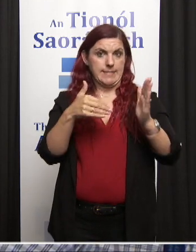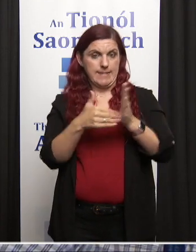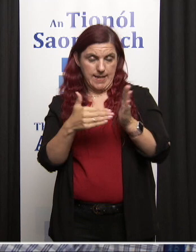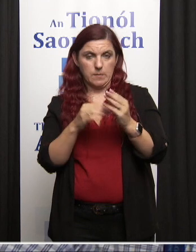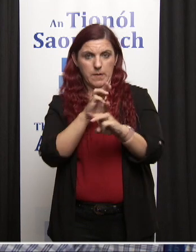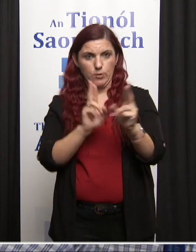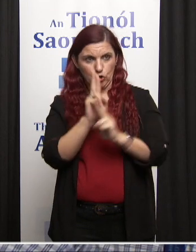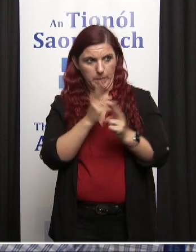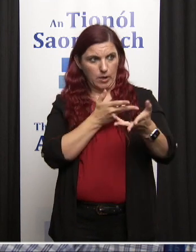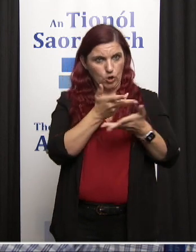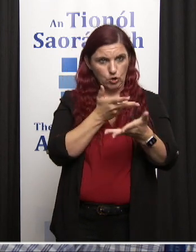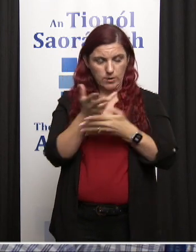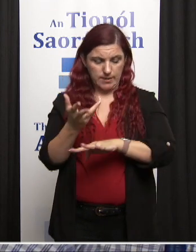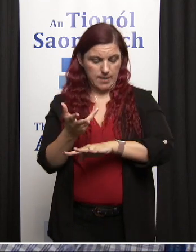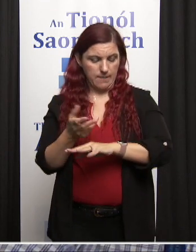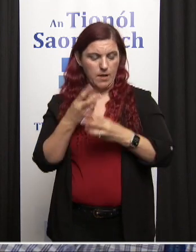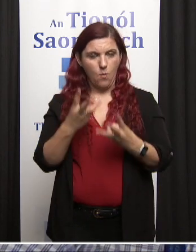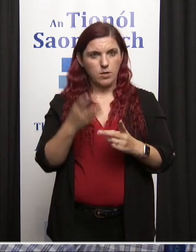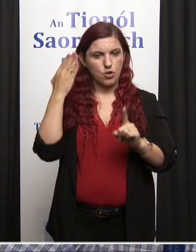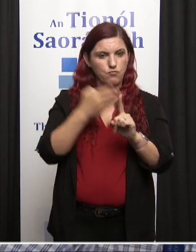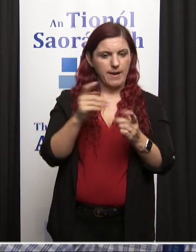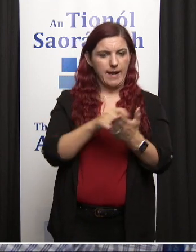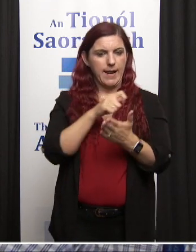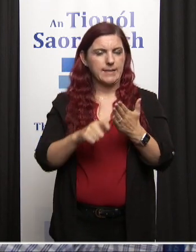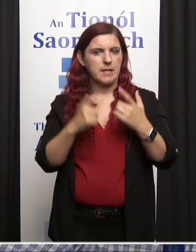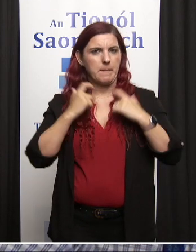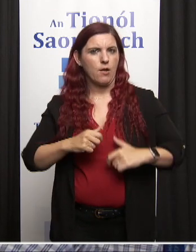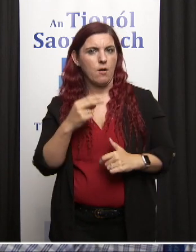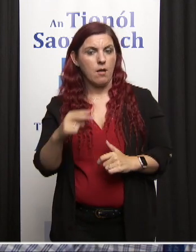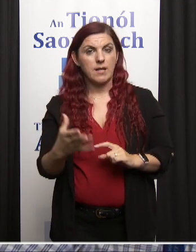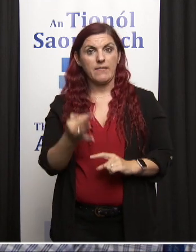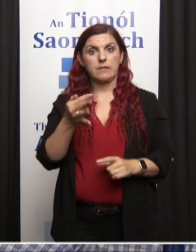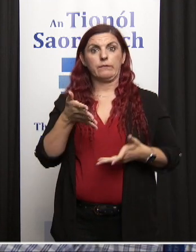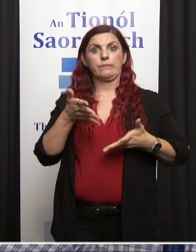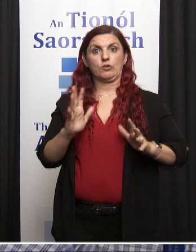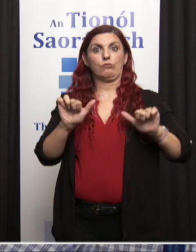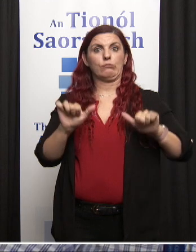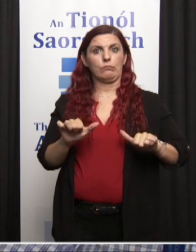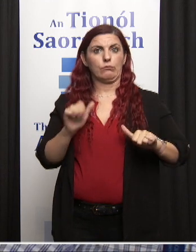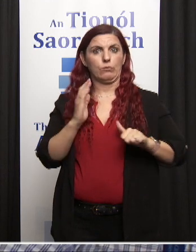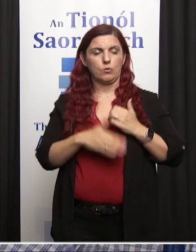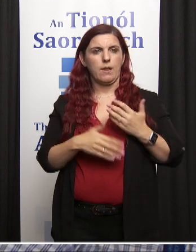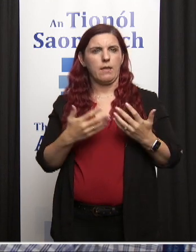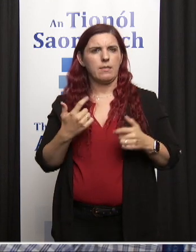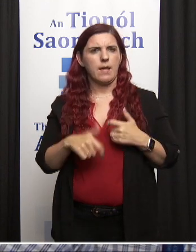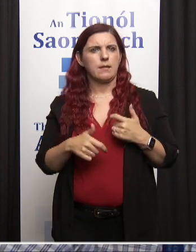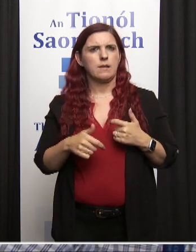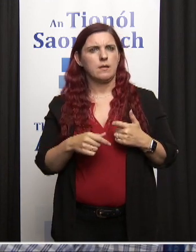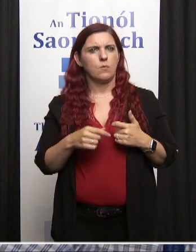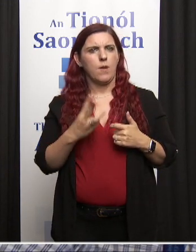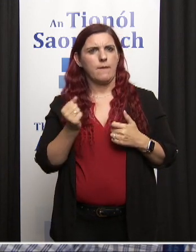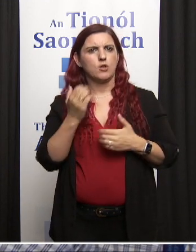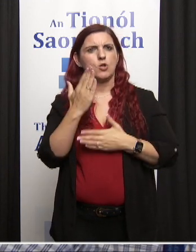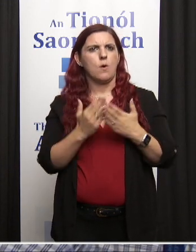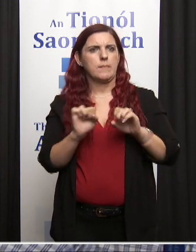should be consulted whether they want a directly elected mayor or not, if that's the conclusion, that there would be some system